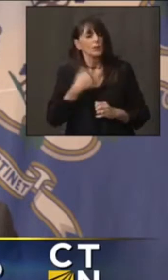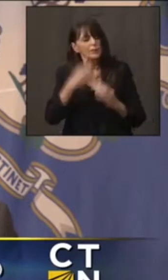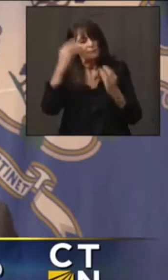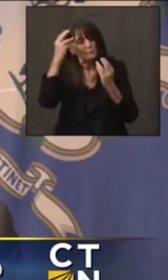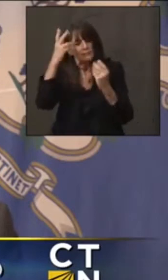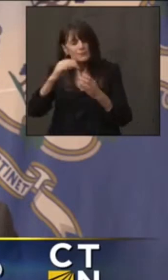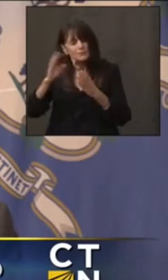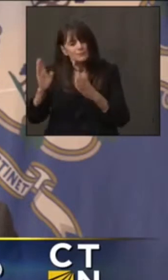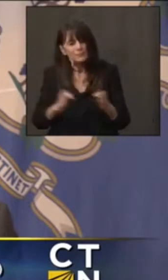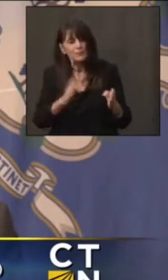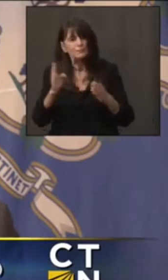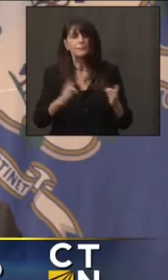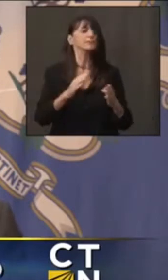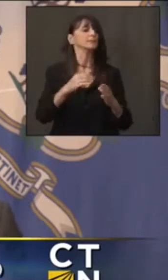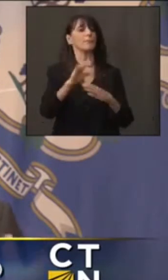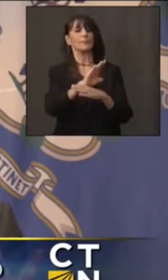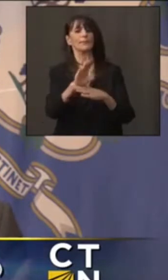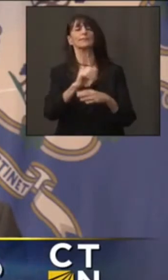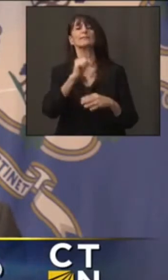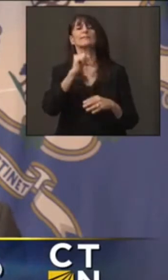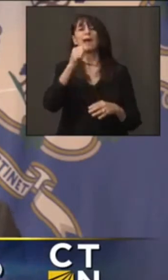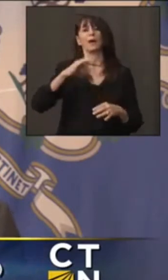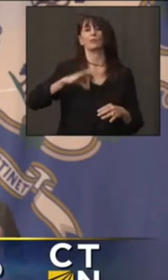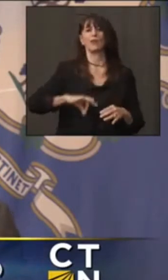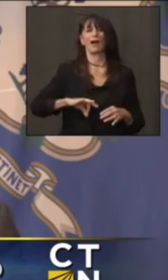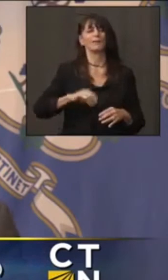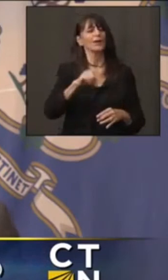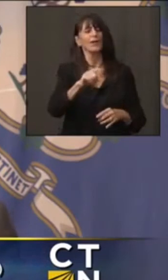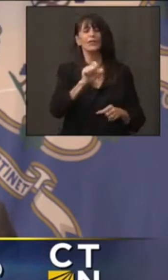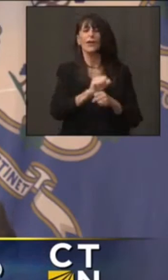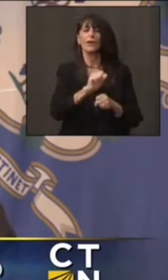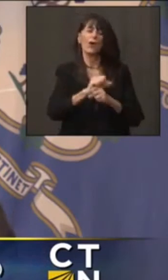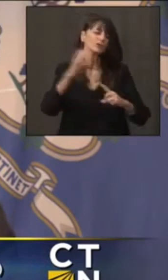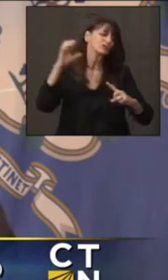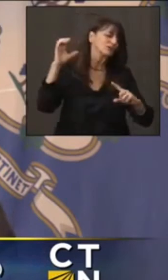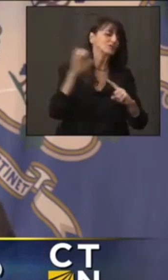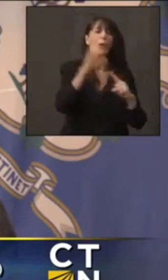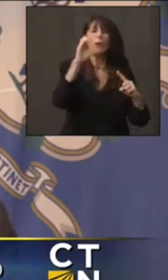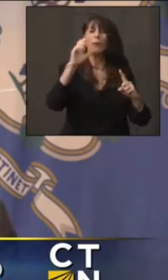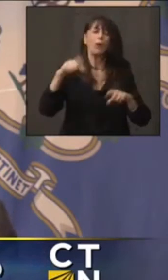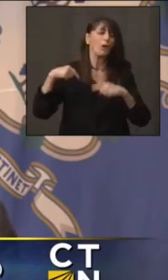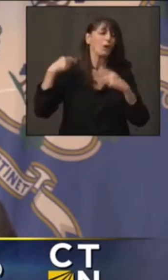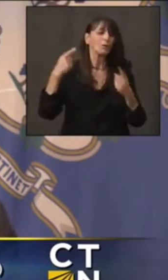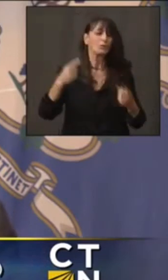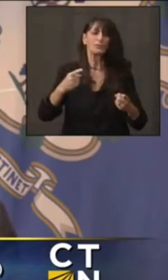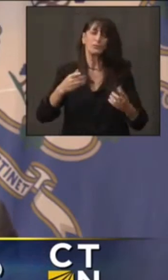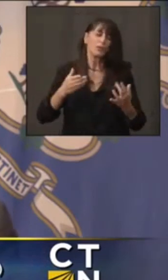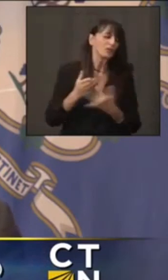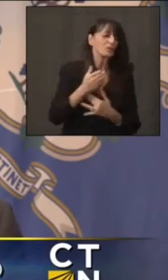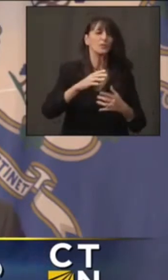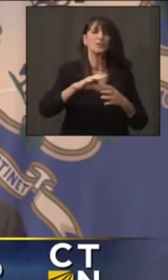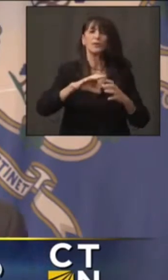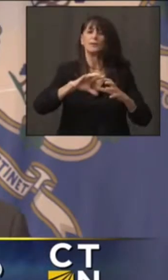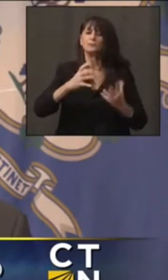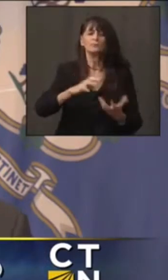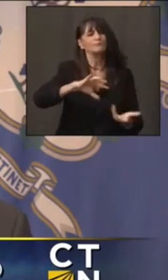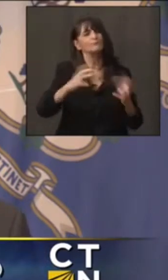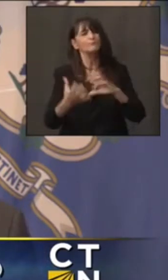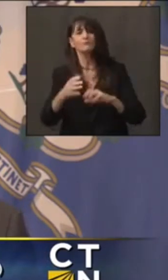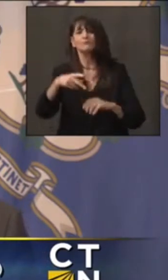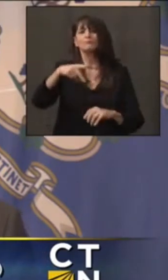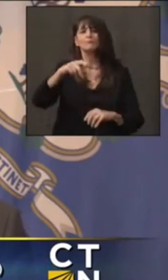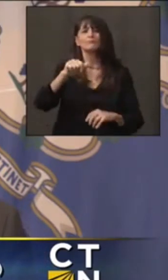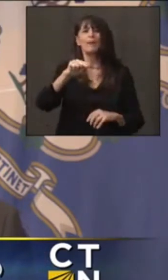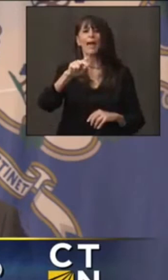the not-for-profits who have been doing heroic work for us throughout this entire pandemic, providing what support